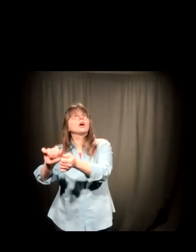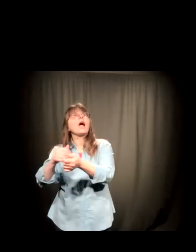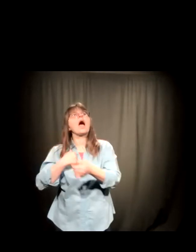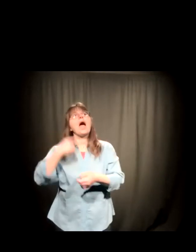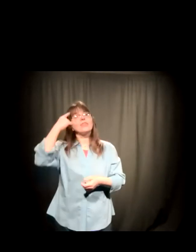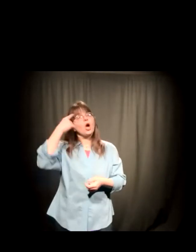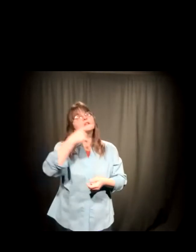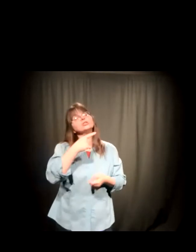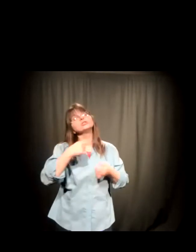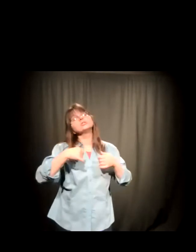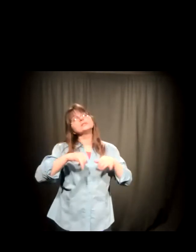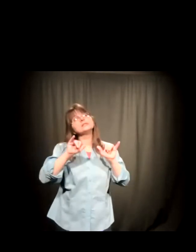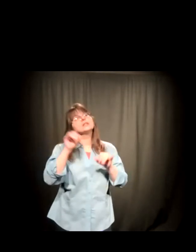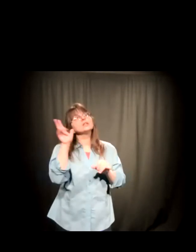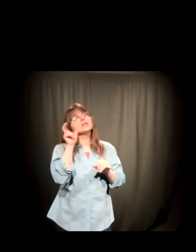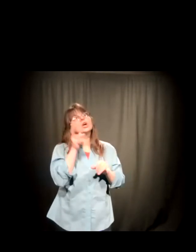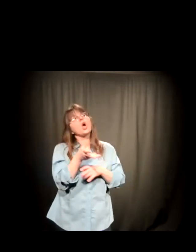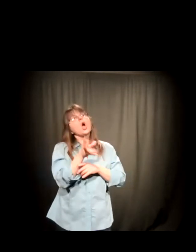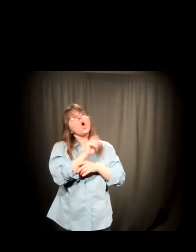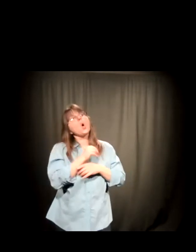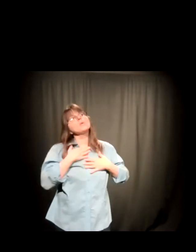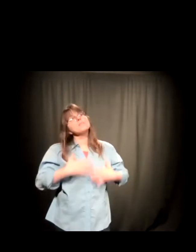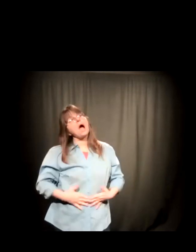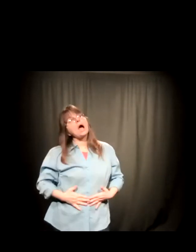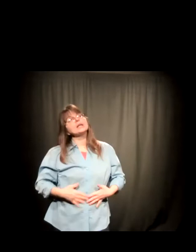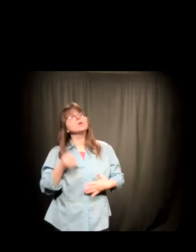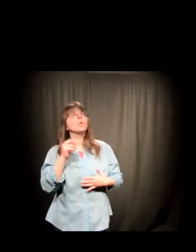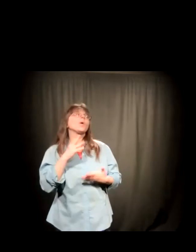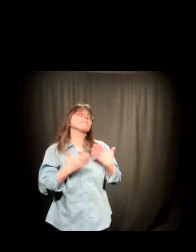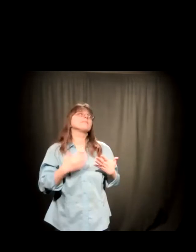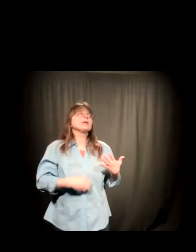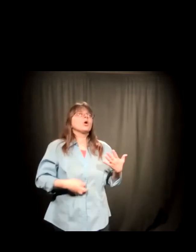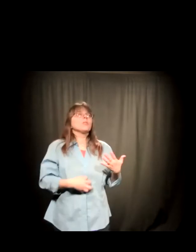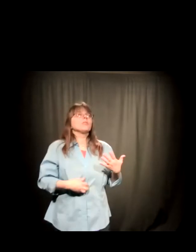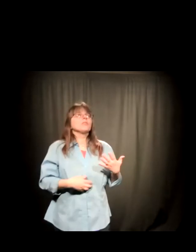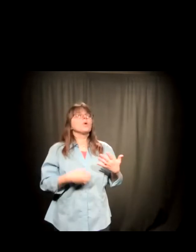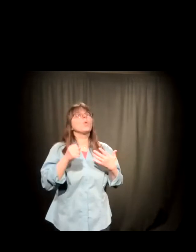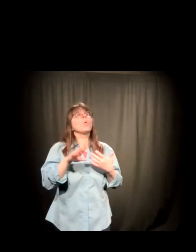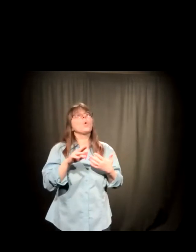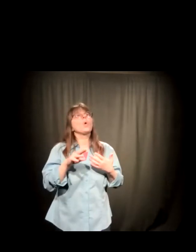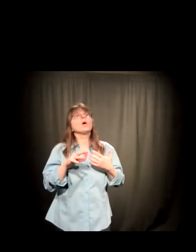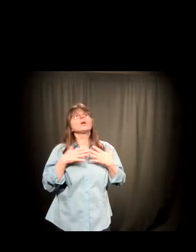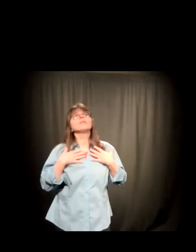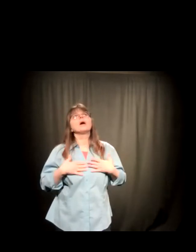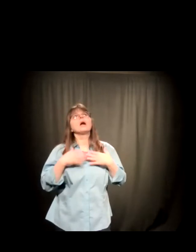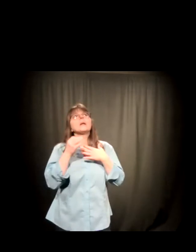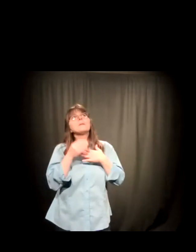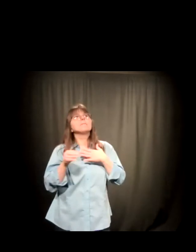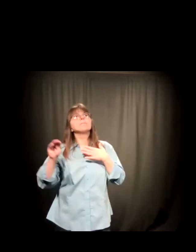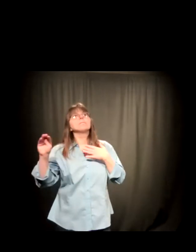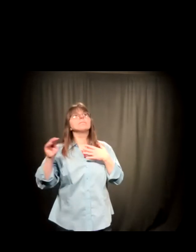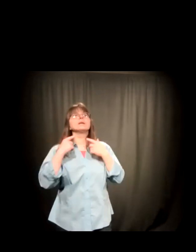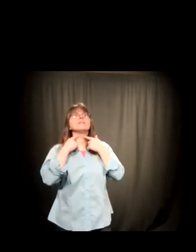own body, the gurgle of her stomach or the hum of her voice before it released. I thought she could